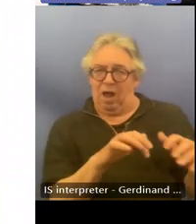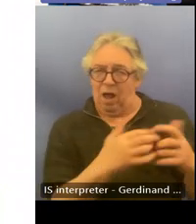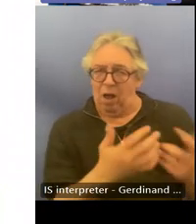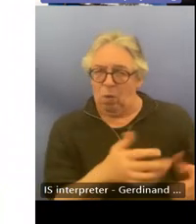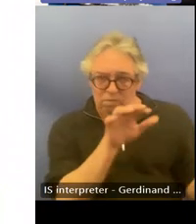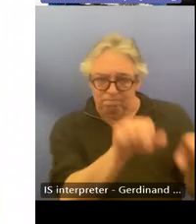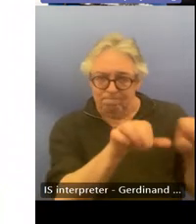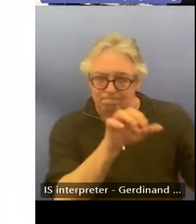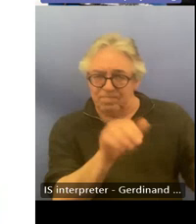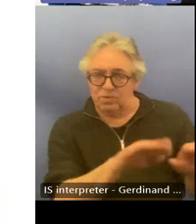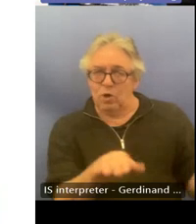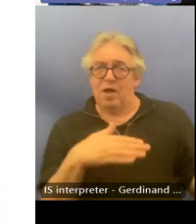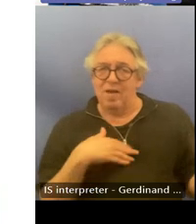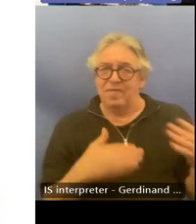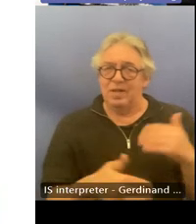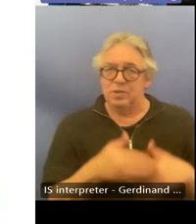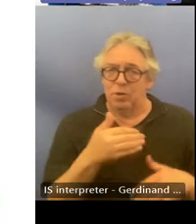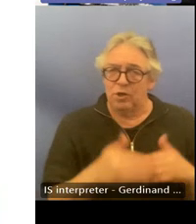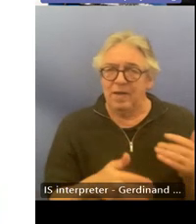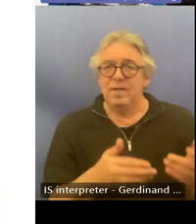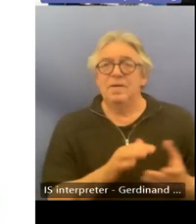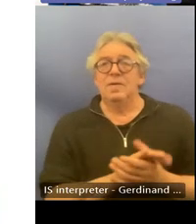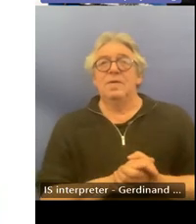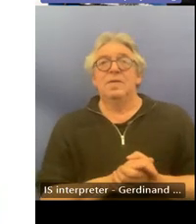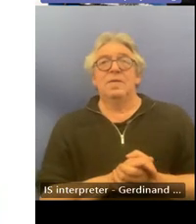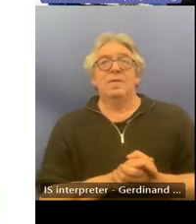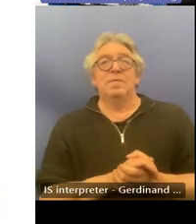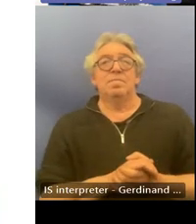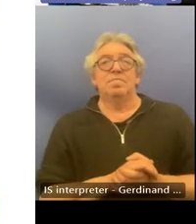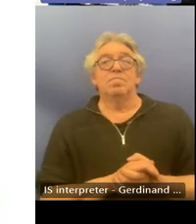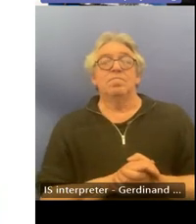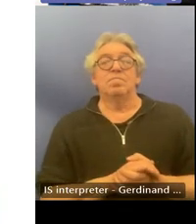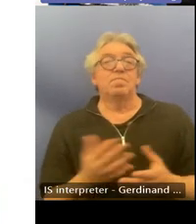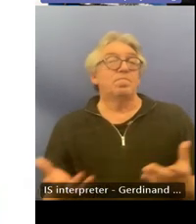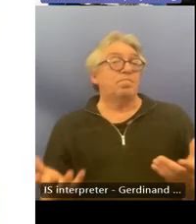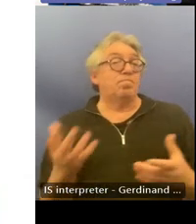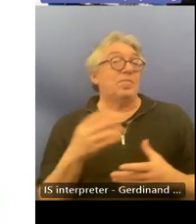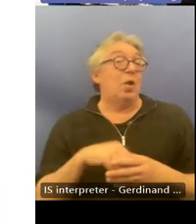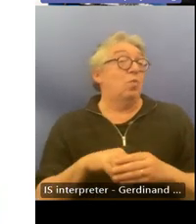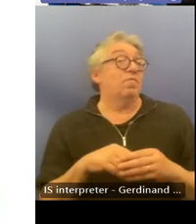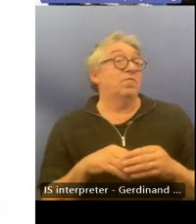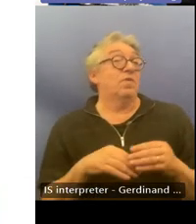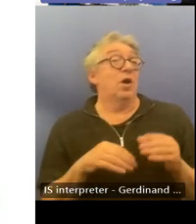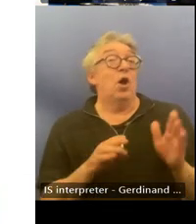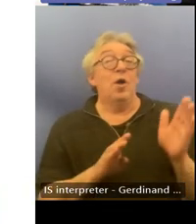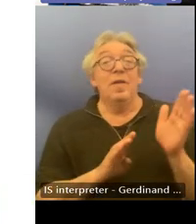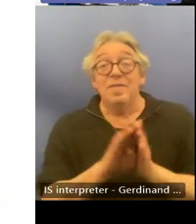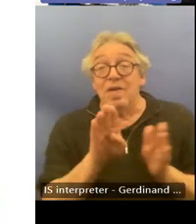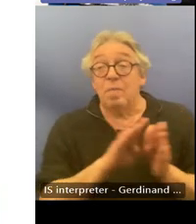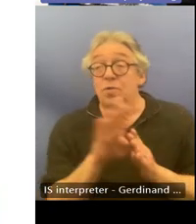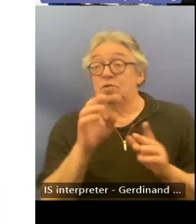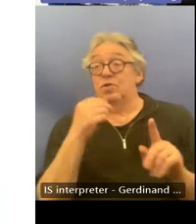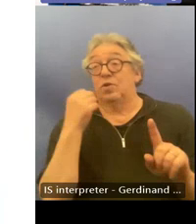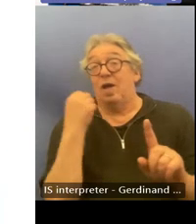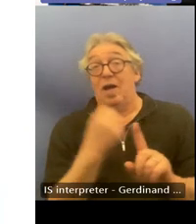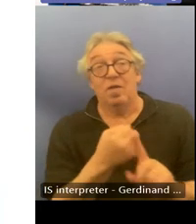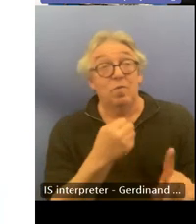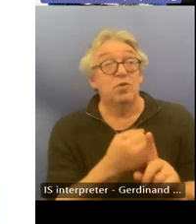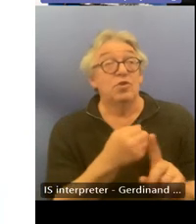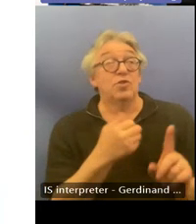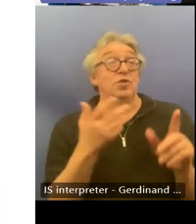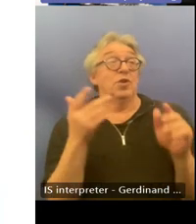disability, and class management, inclusive development, communication and advocacy. Teaching